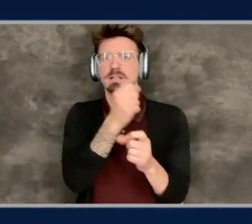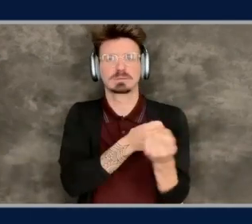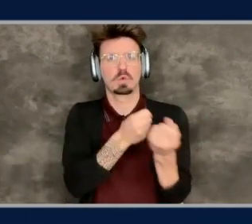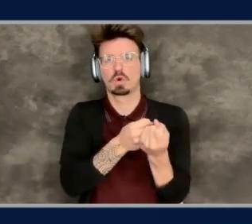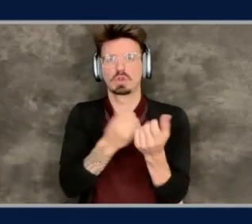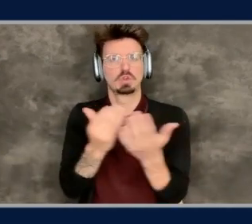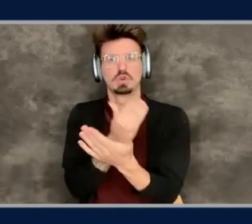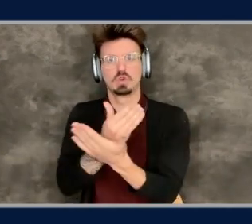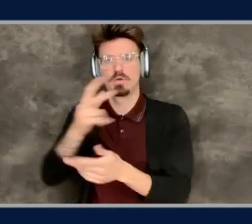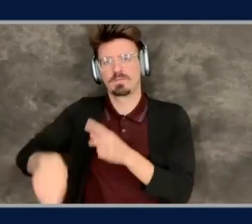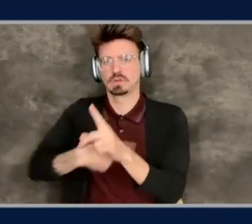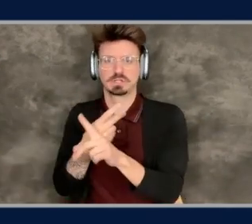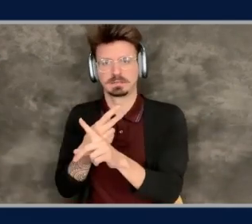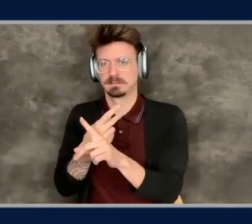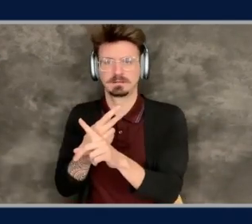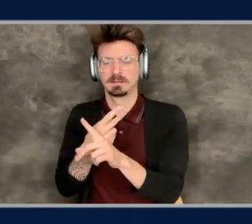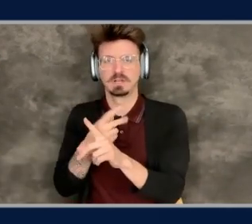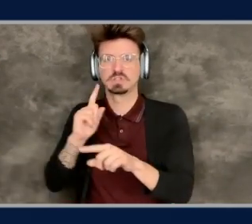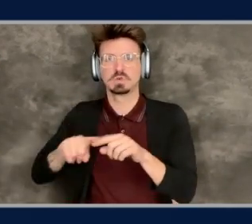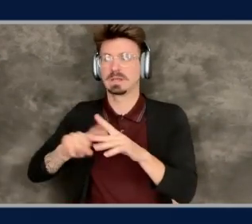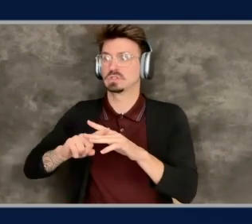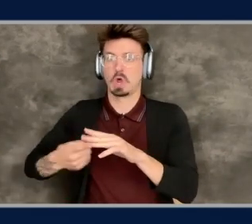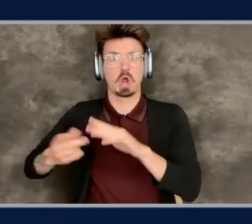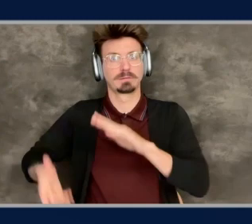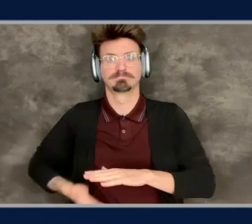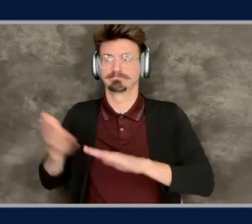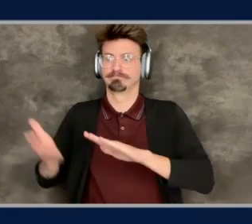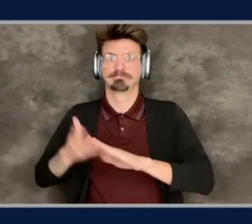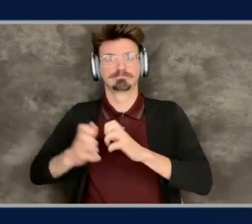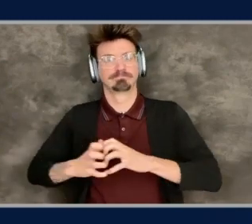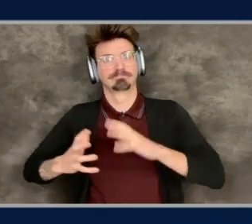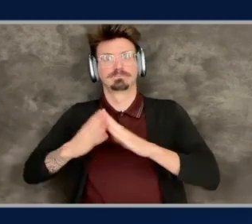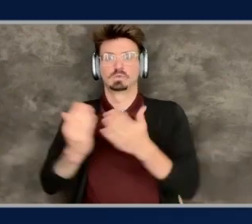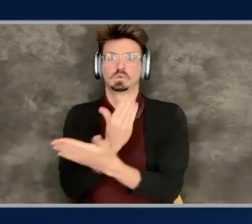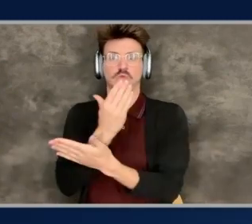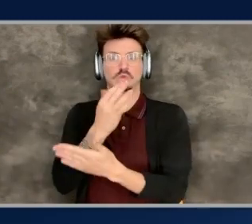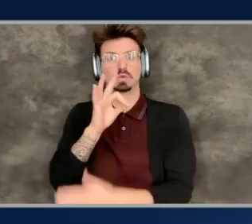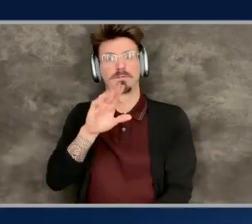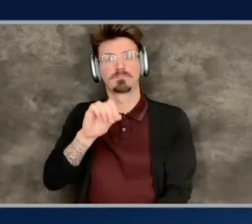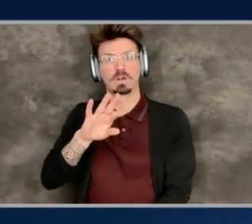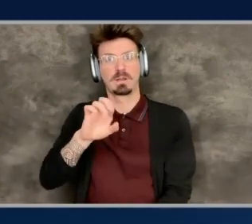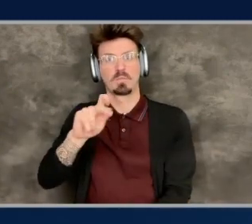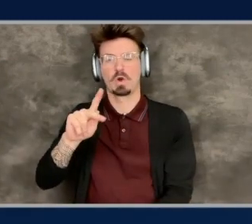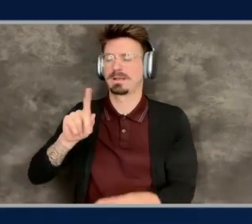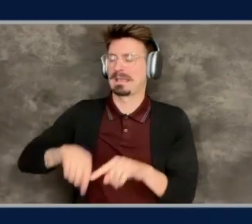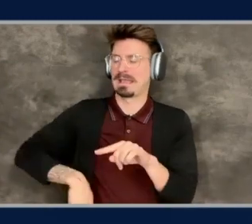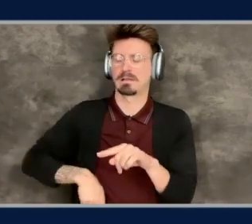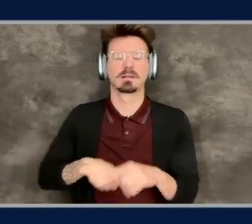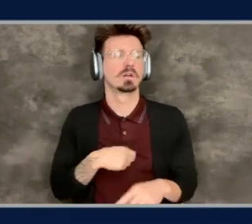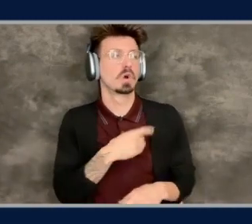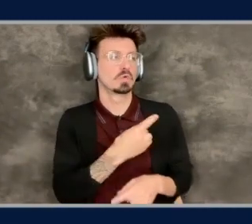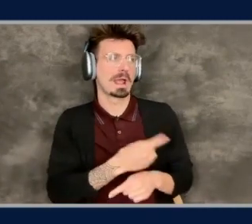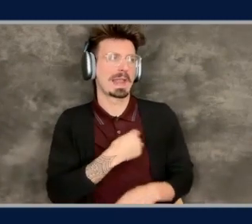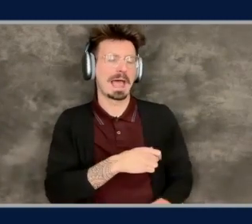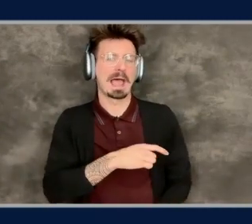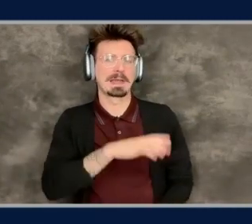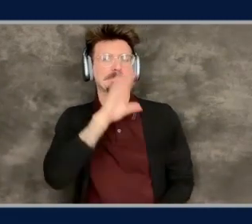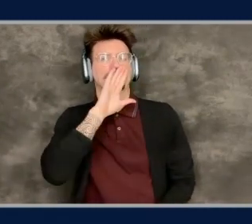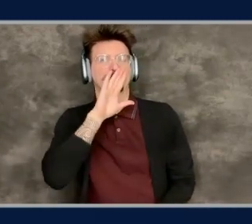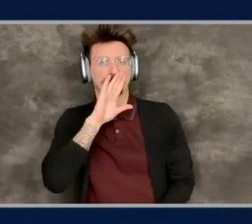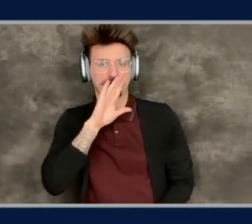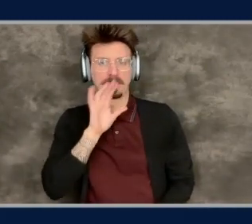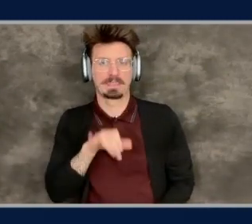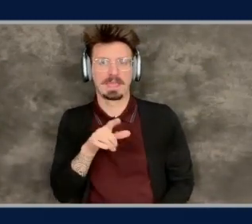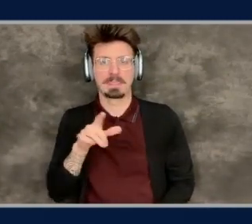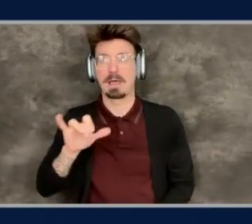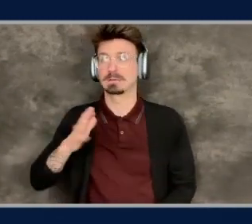just like start running a framework app. Exactly. And it's something I actually ran into where it started my trepidation with having to run and